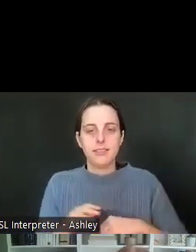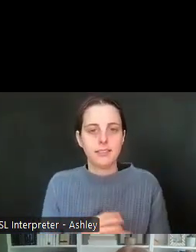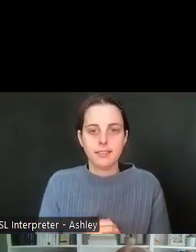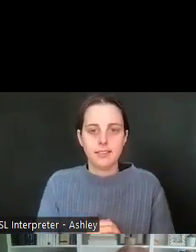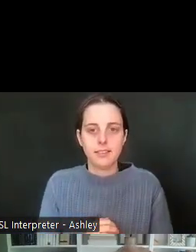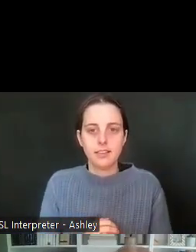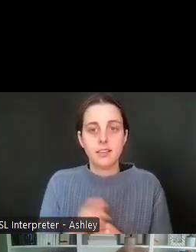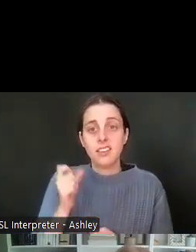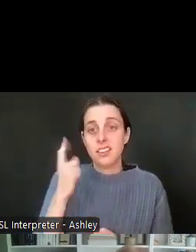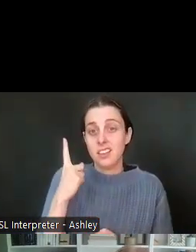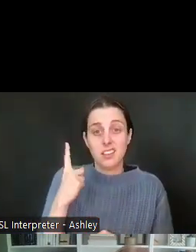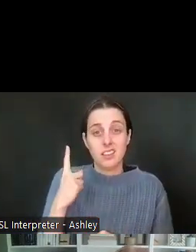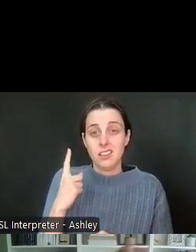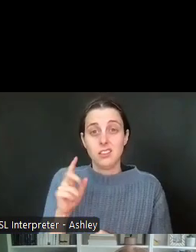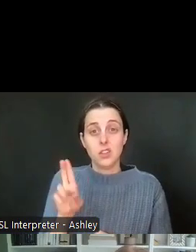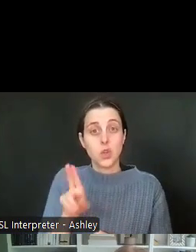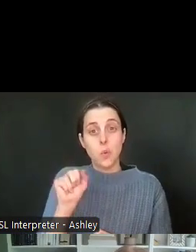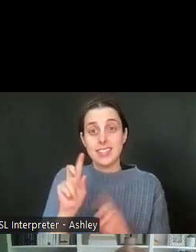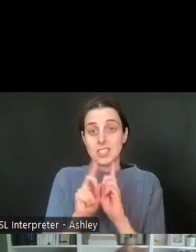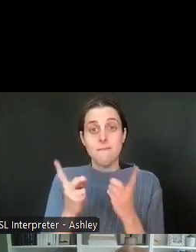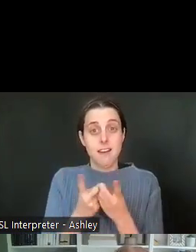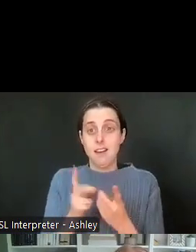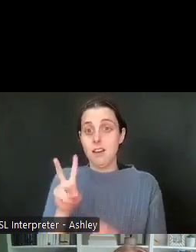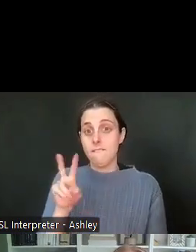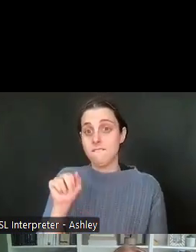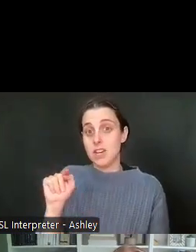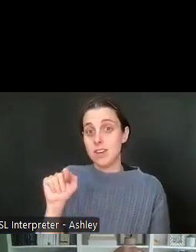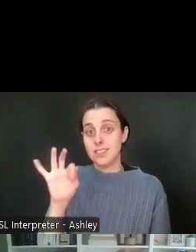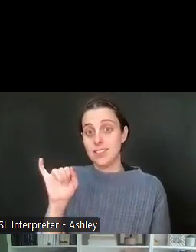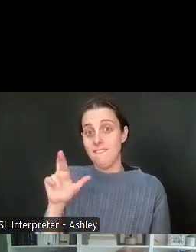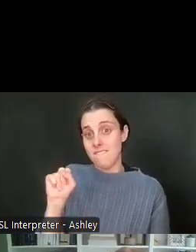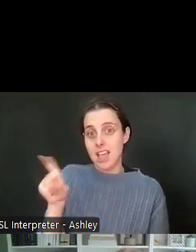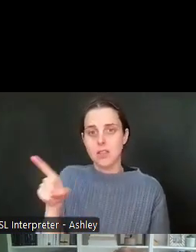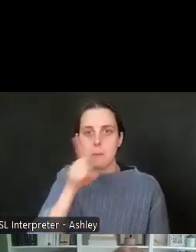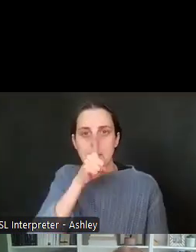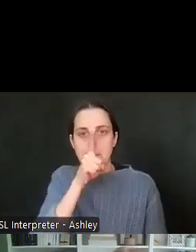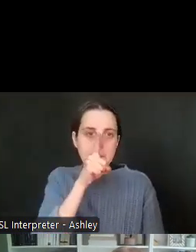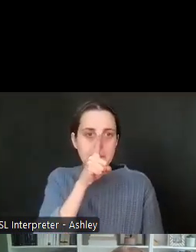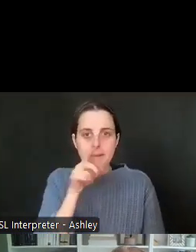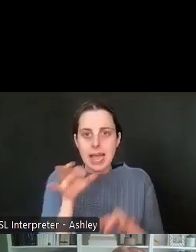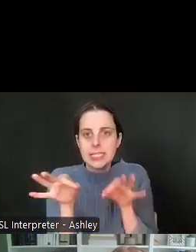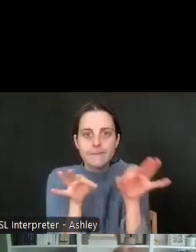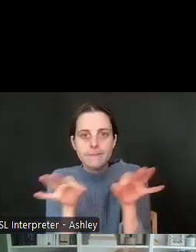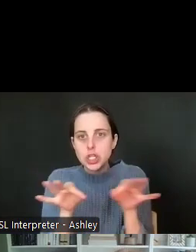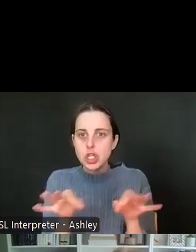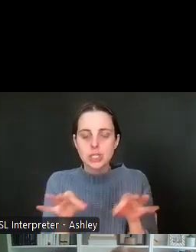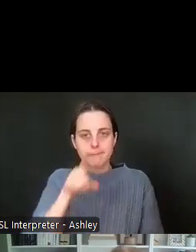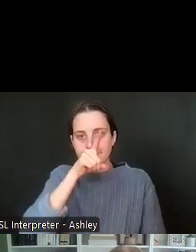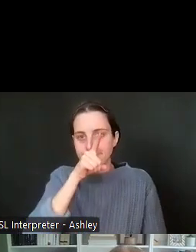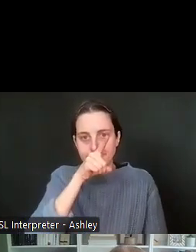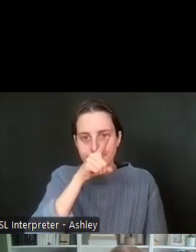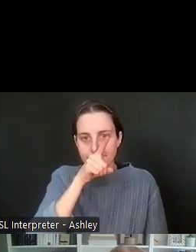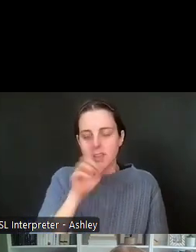Veterans Affairs doesn't define bothersome. They allow each of us to define what